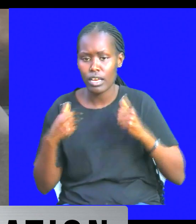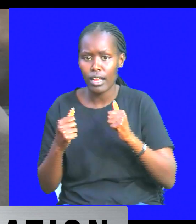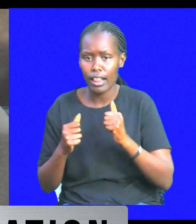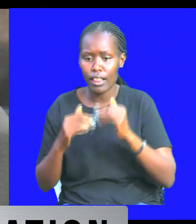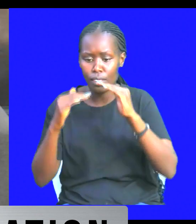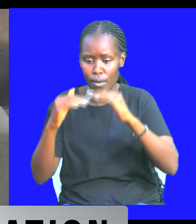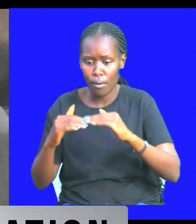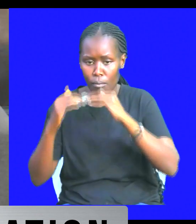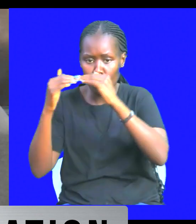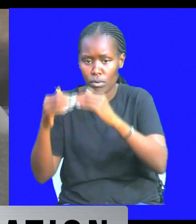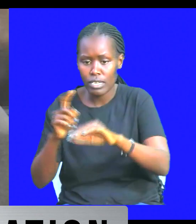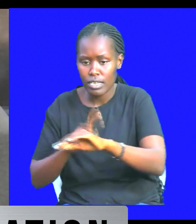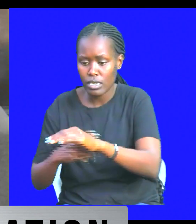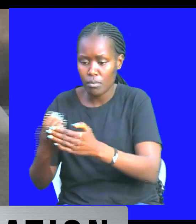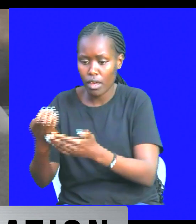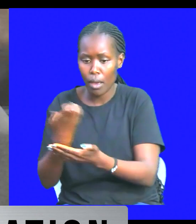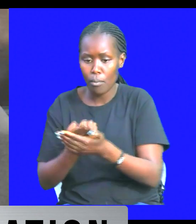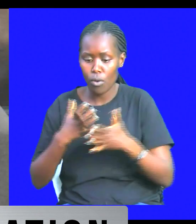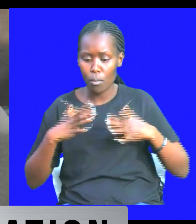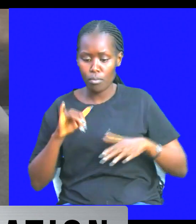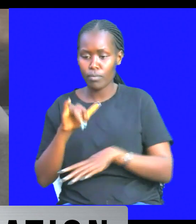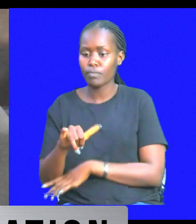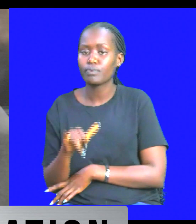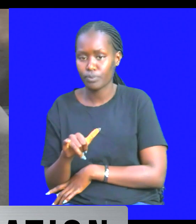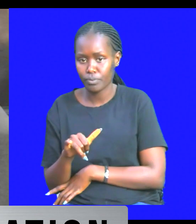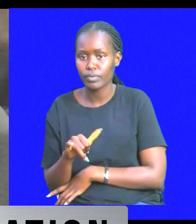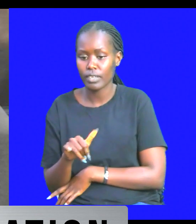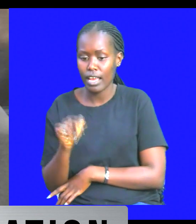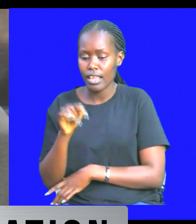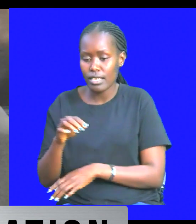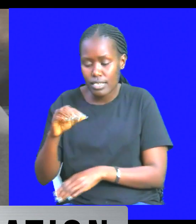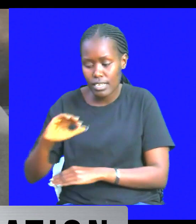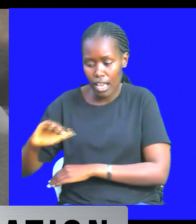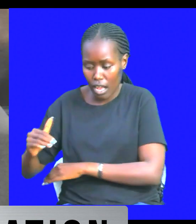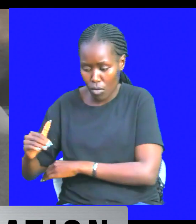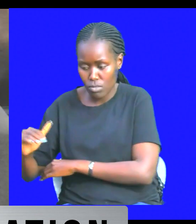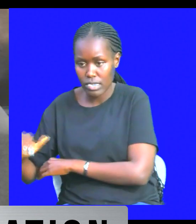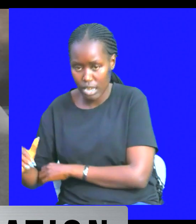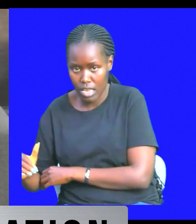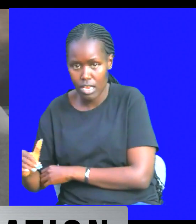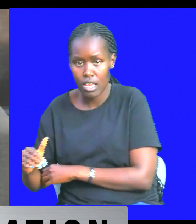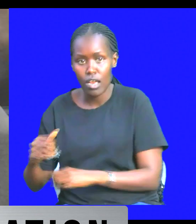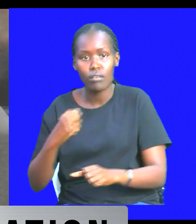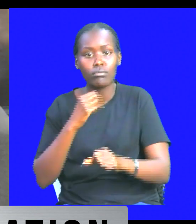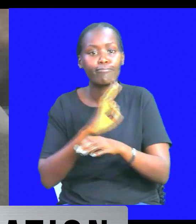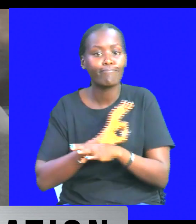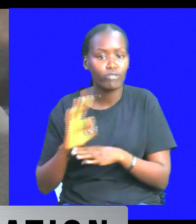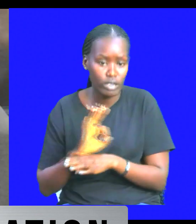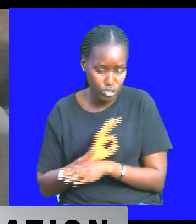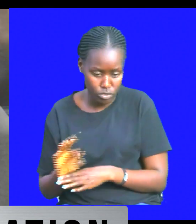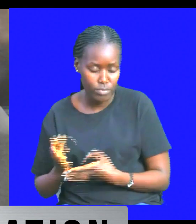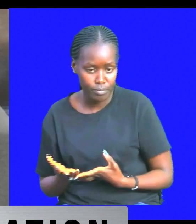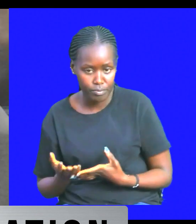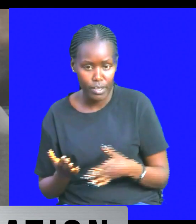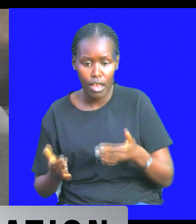Yes, that's so what they want to come up with. People, yes. This is supposed to be a county function. So really, I hope that we don't get